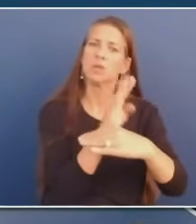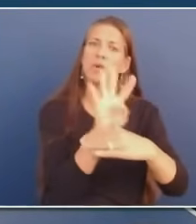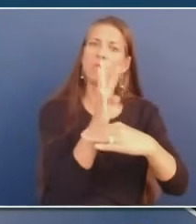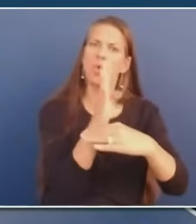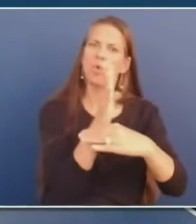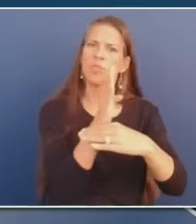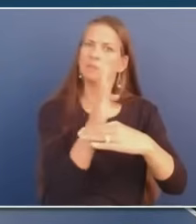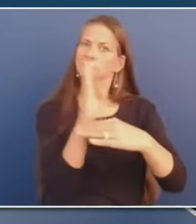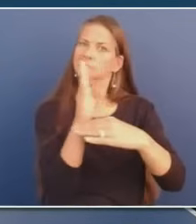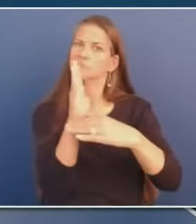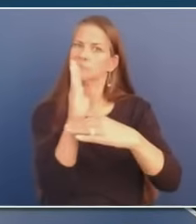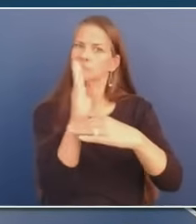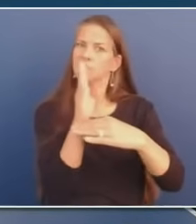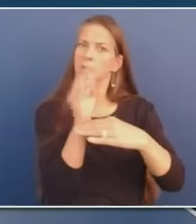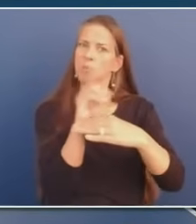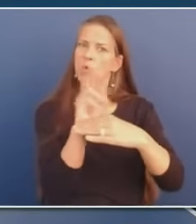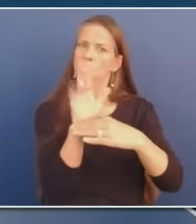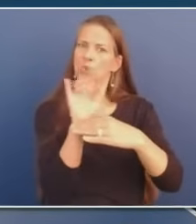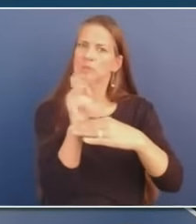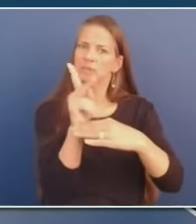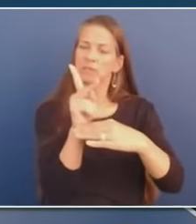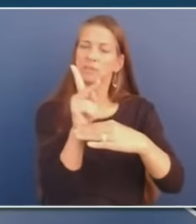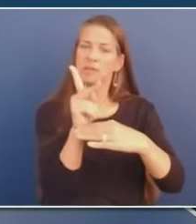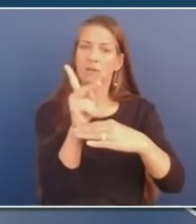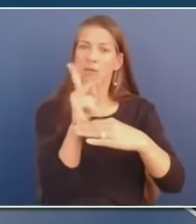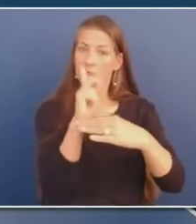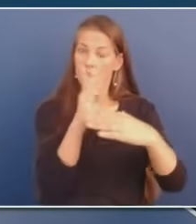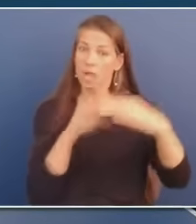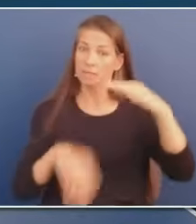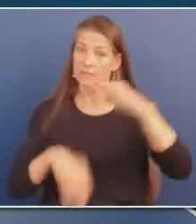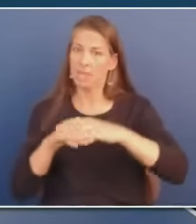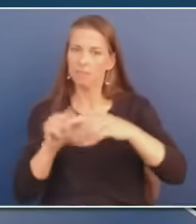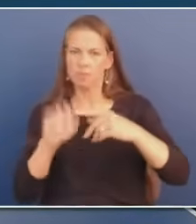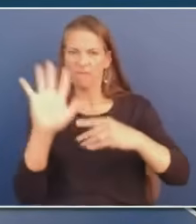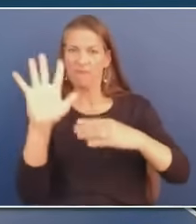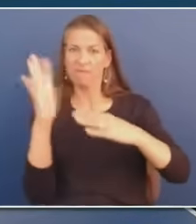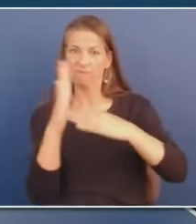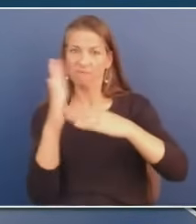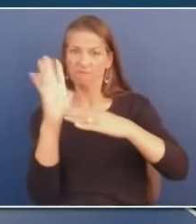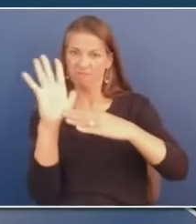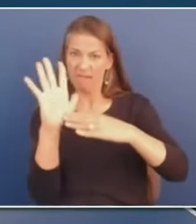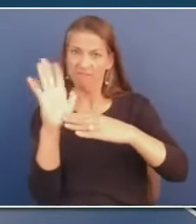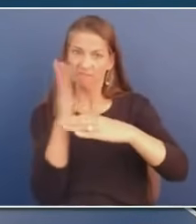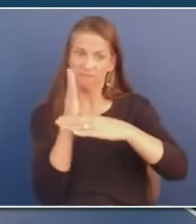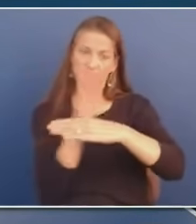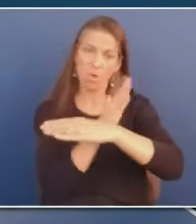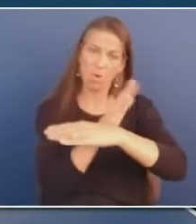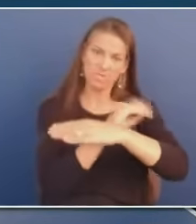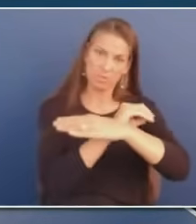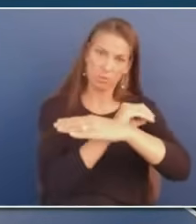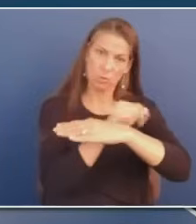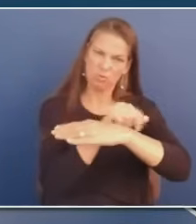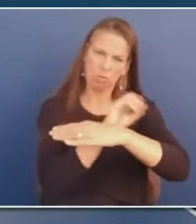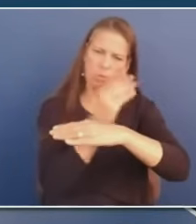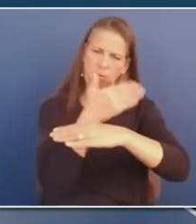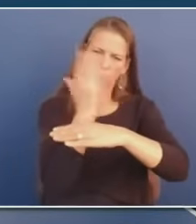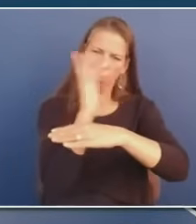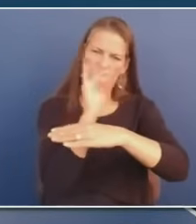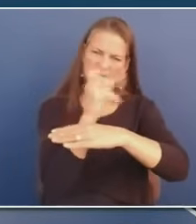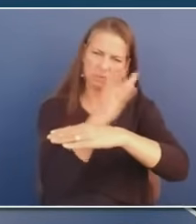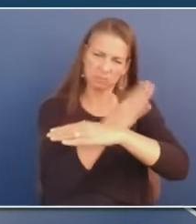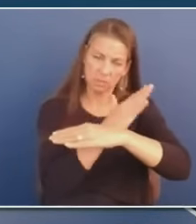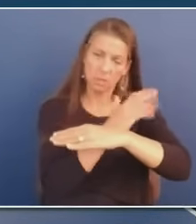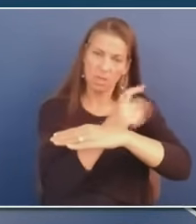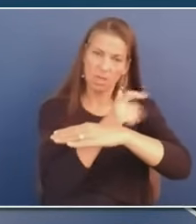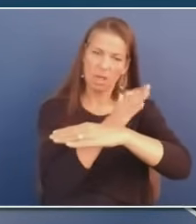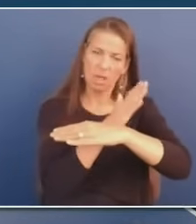5. And we're at a 2 or a 3 across most of the state. This 3 goes all the way into western Kentucky, which